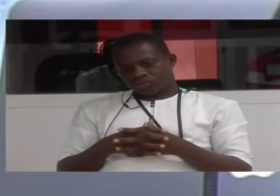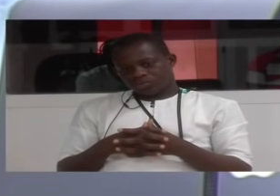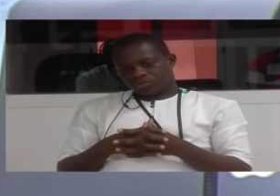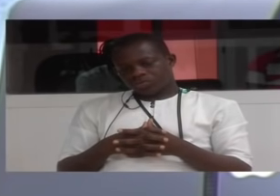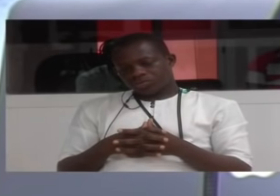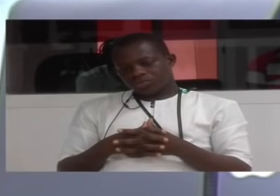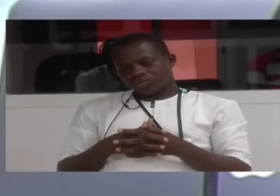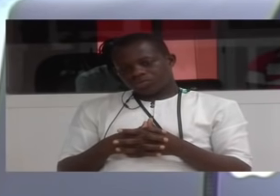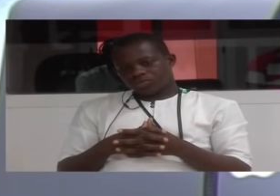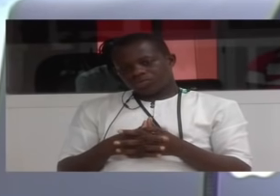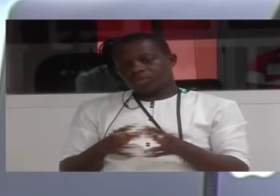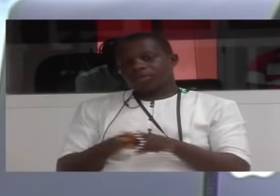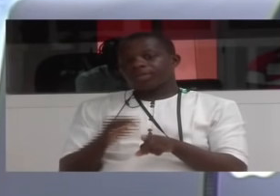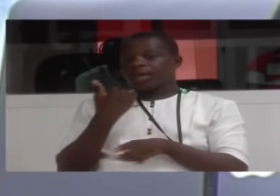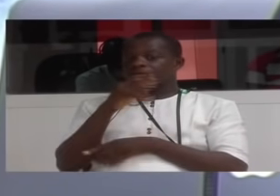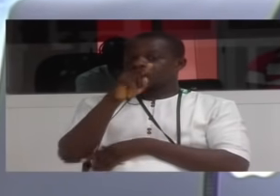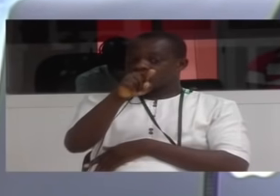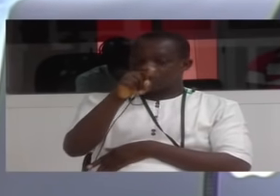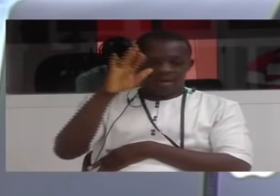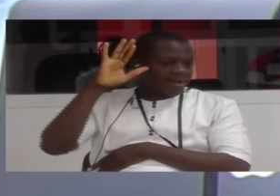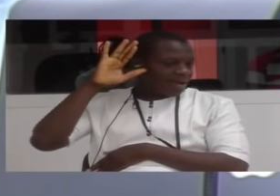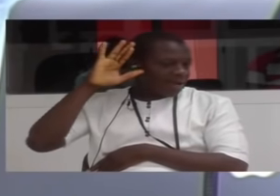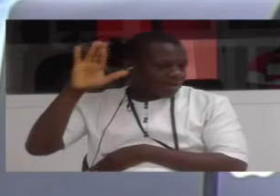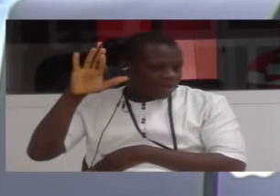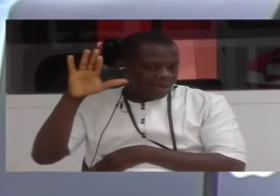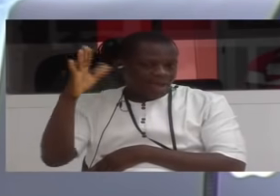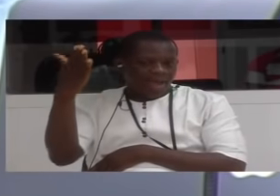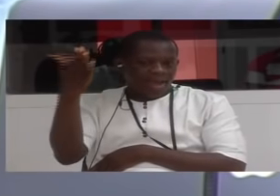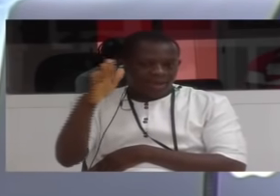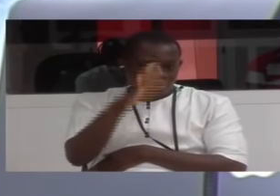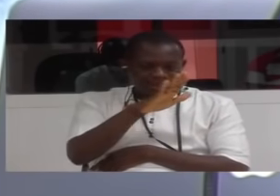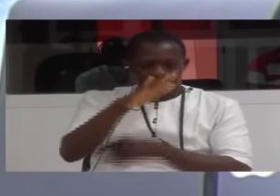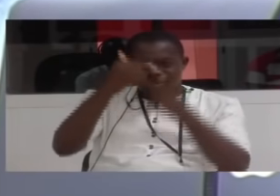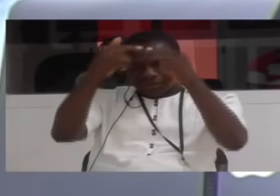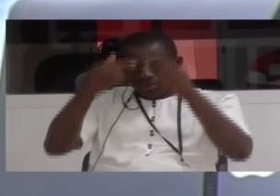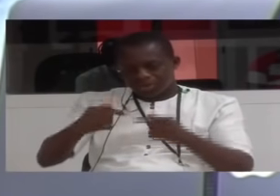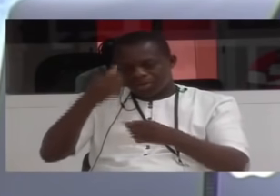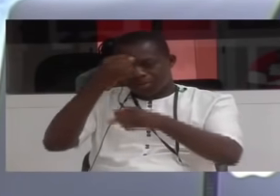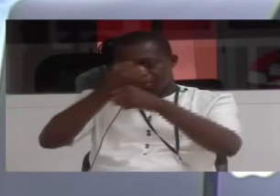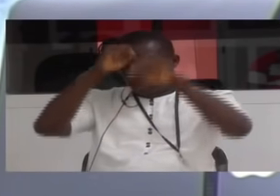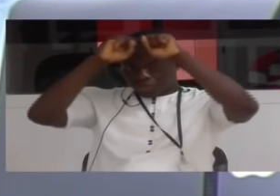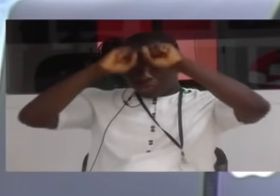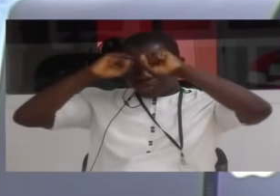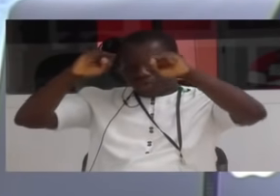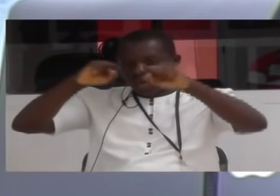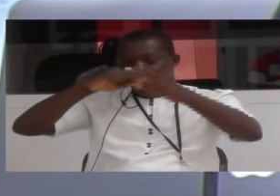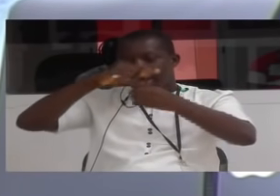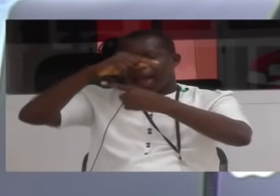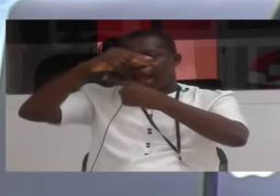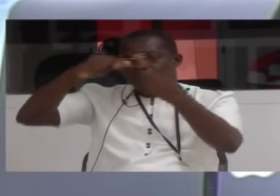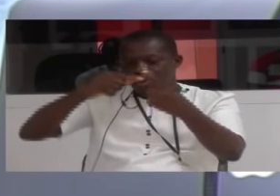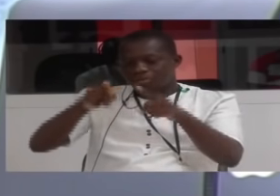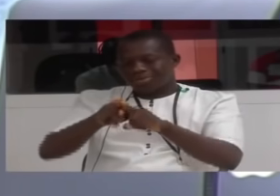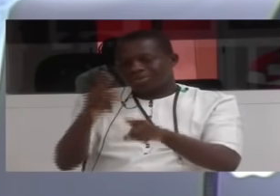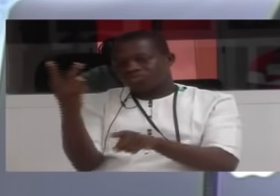Did you hear any statement made by the government regarding the fate or whereabout of these